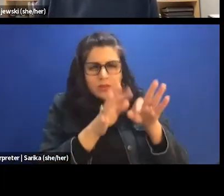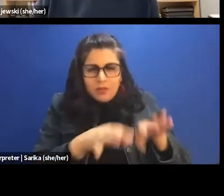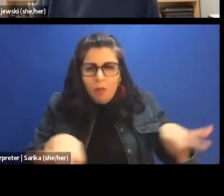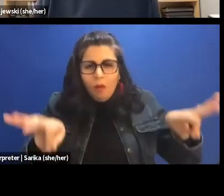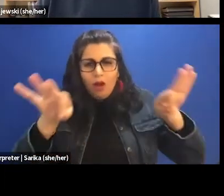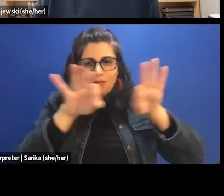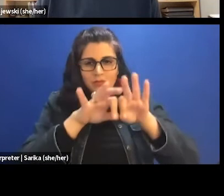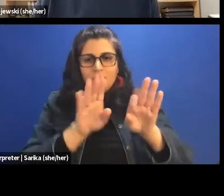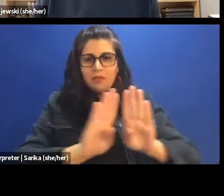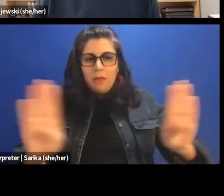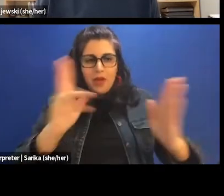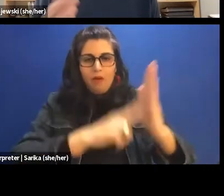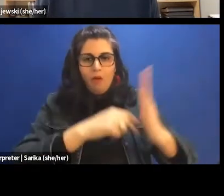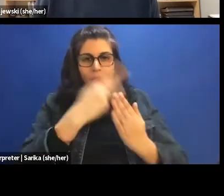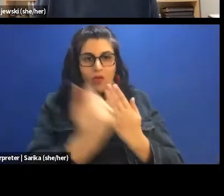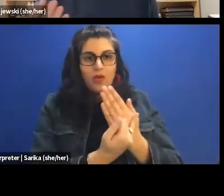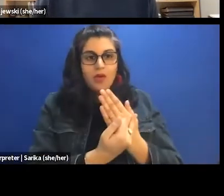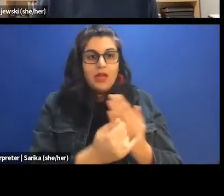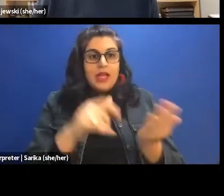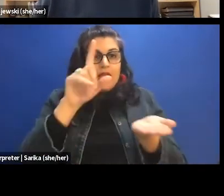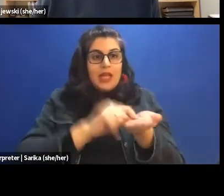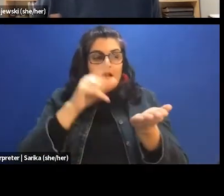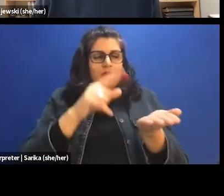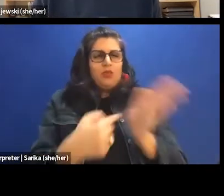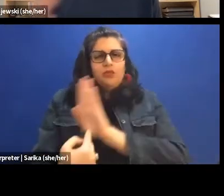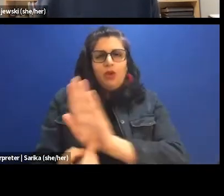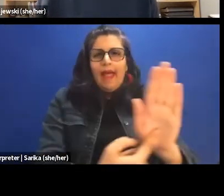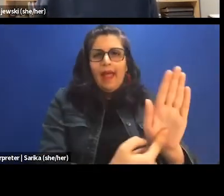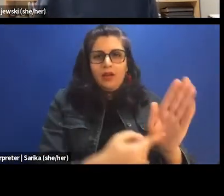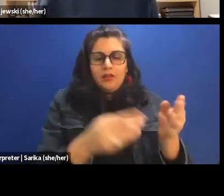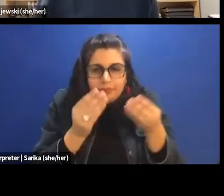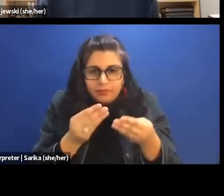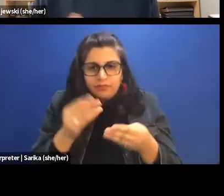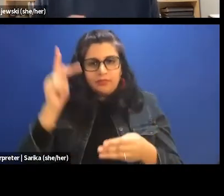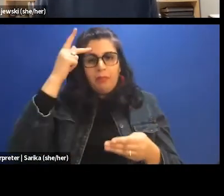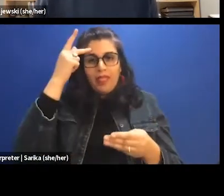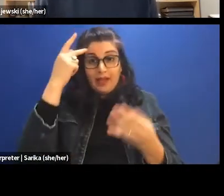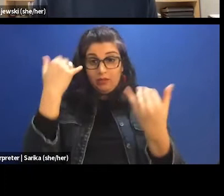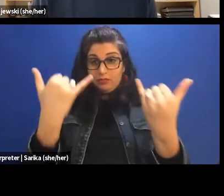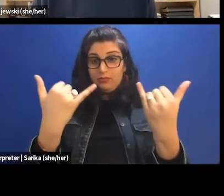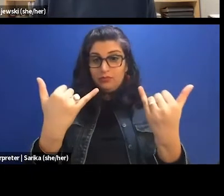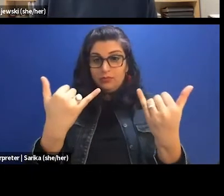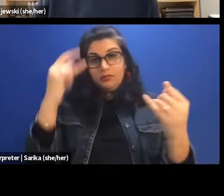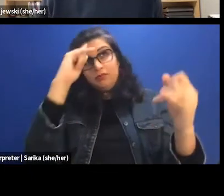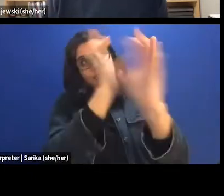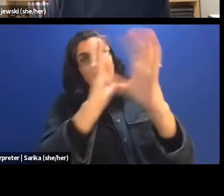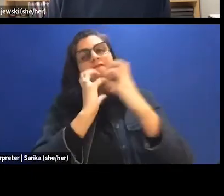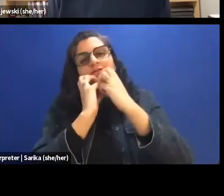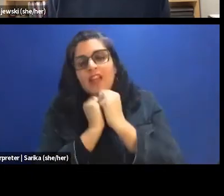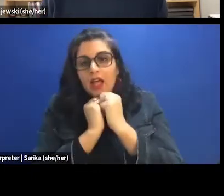projects. Prints were a medium for disseminating the current political ideology and values